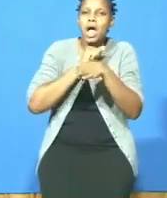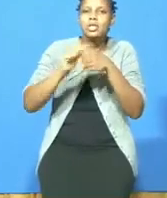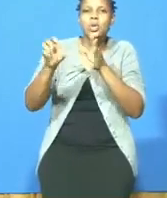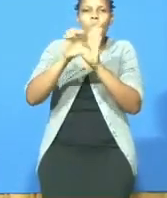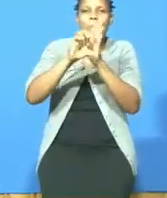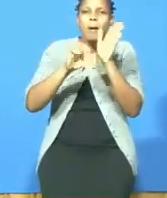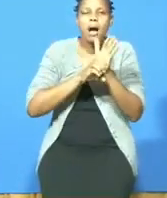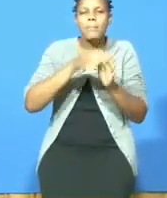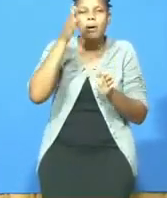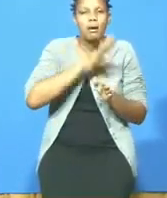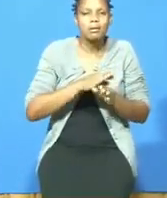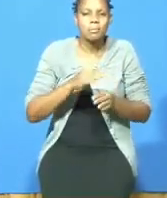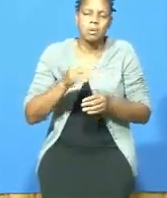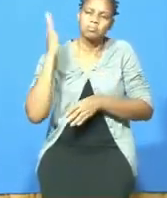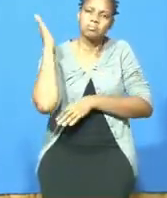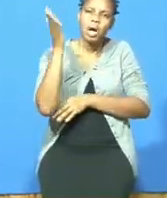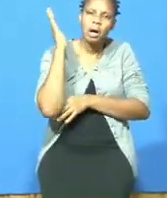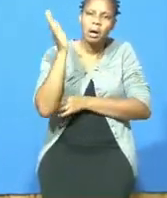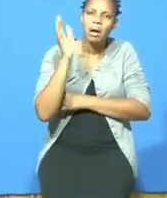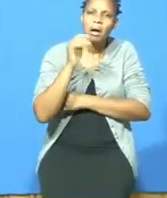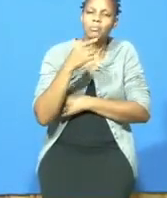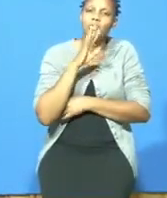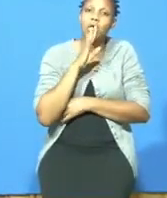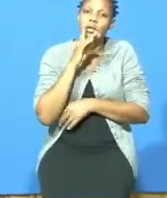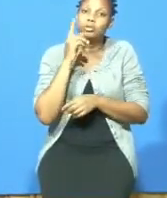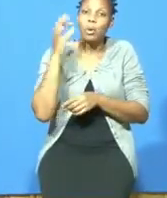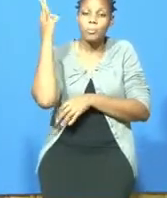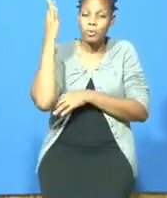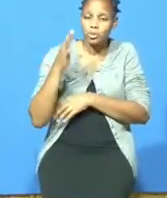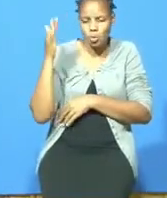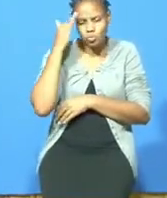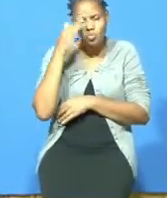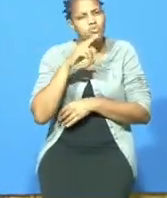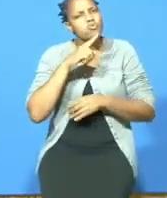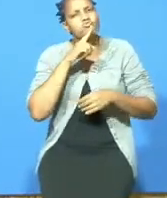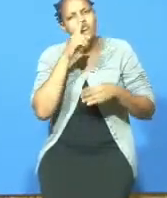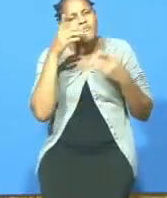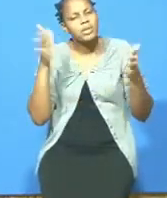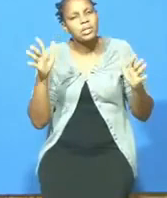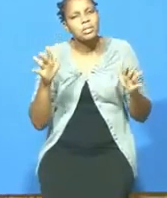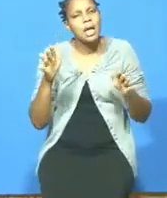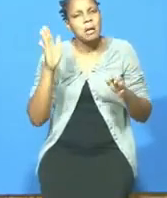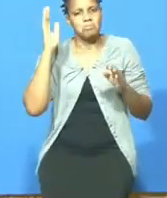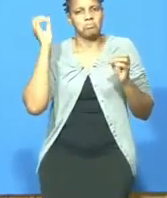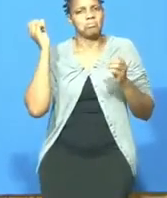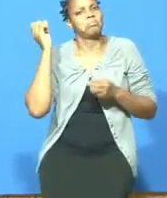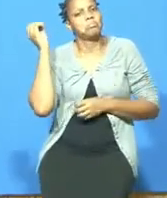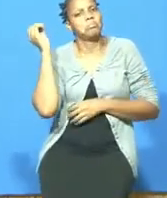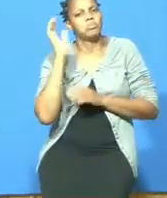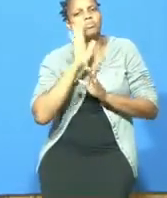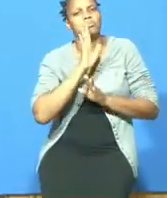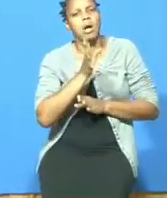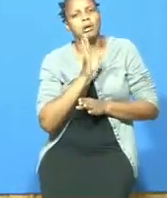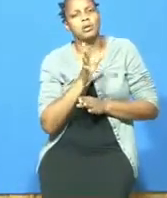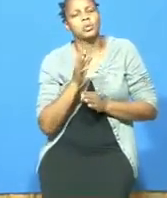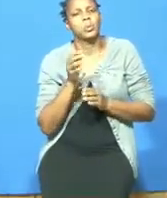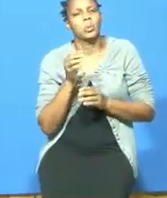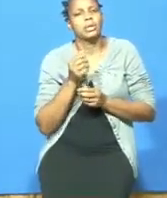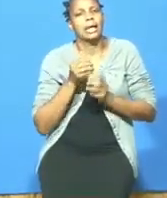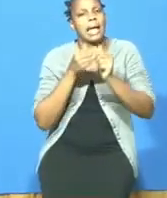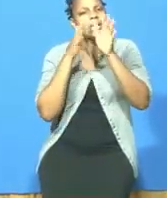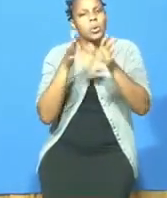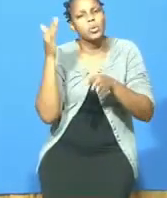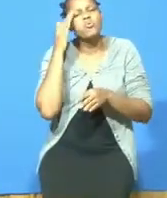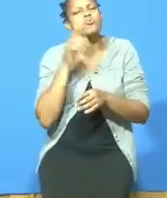a preacher who knows the truth of God's word. I'm talking to an elder who knows the truth of God's word.